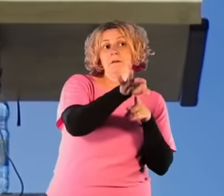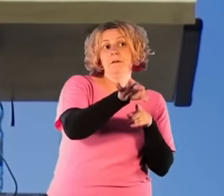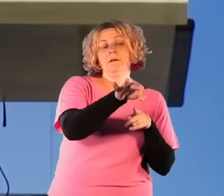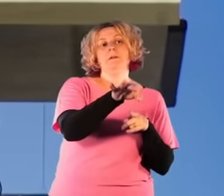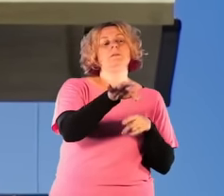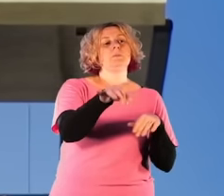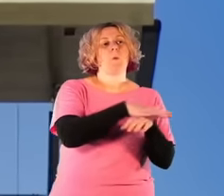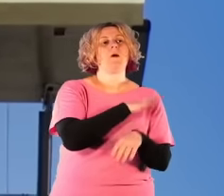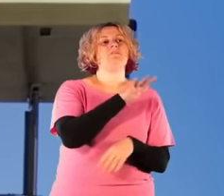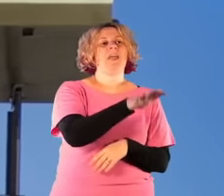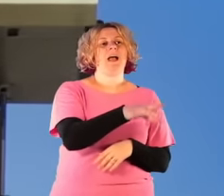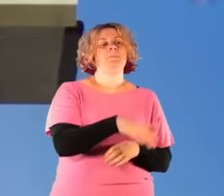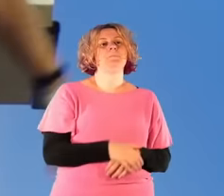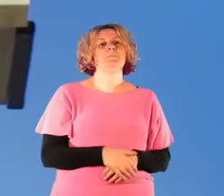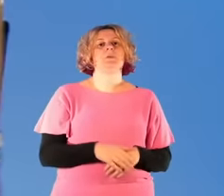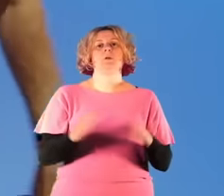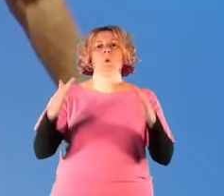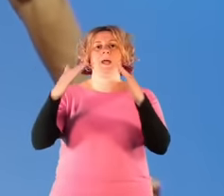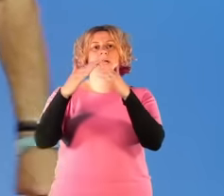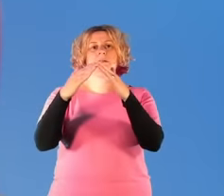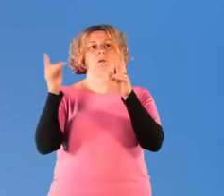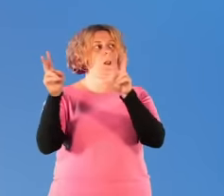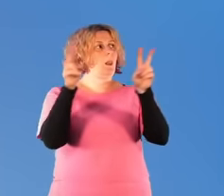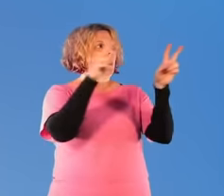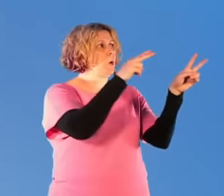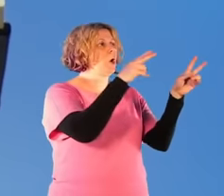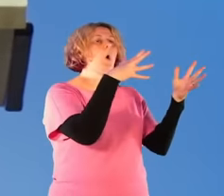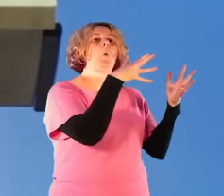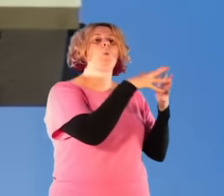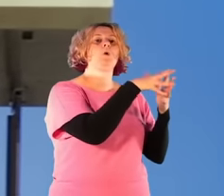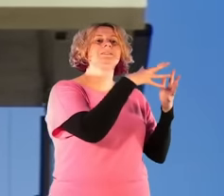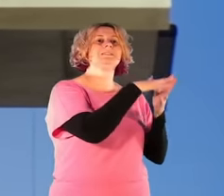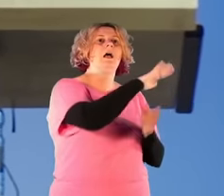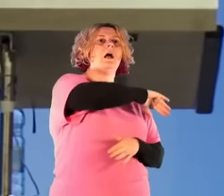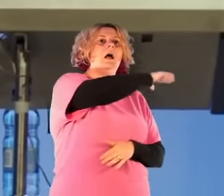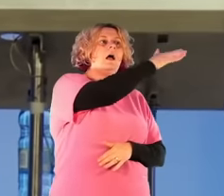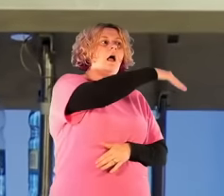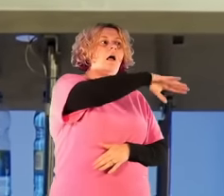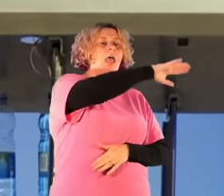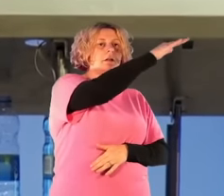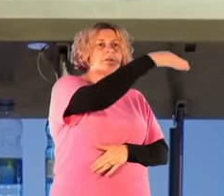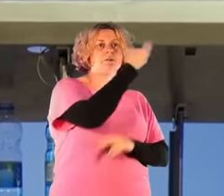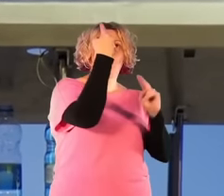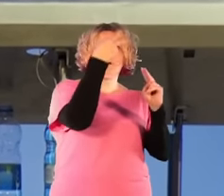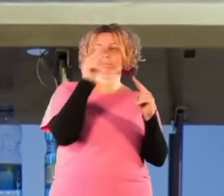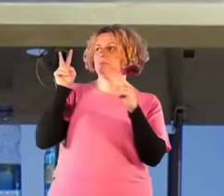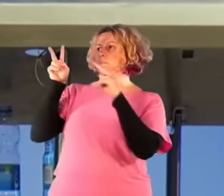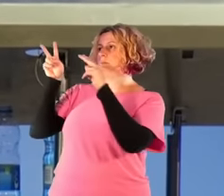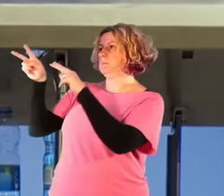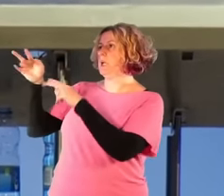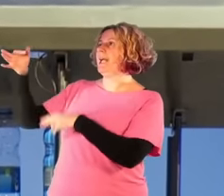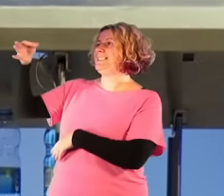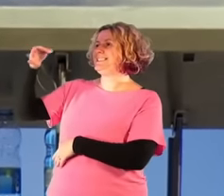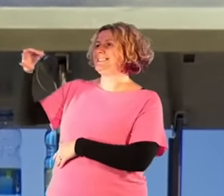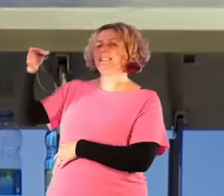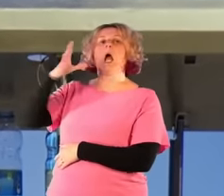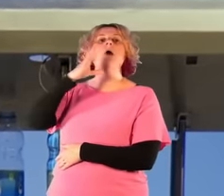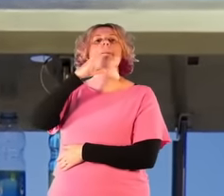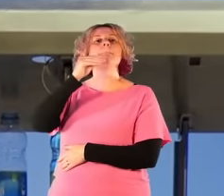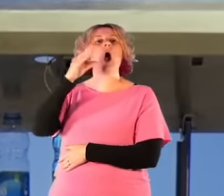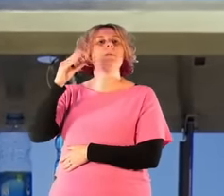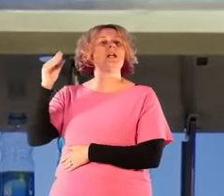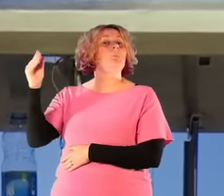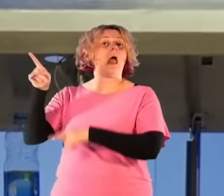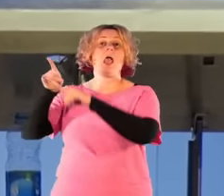you can see the beautiful hills of Worcestershire. When you look in the other direction, you can see the city of Birmingham, like the New Jerusalem